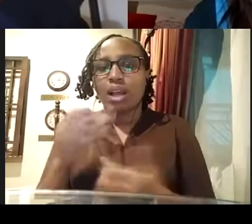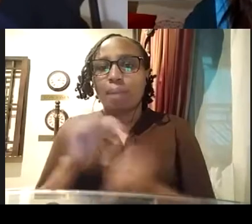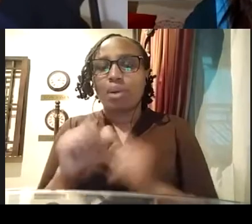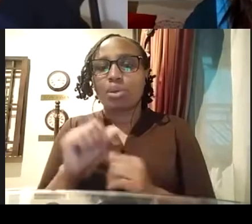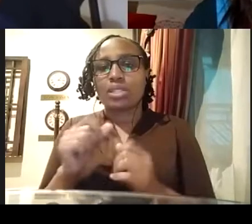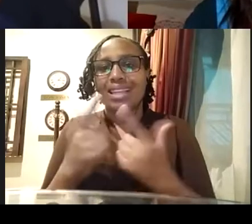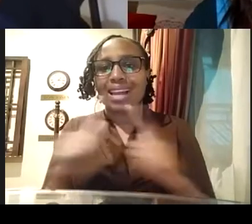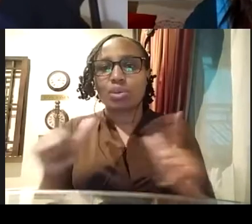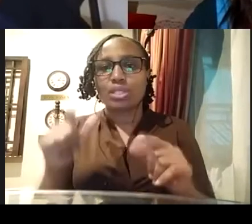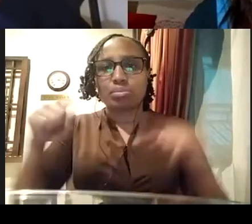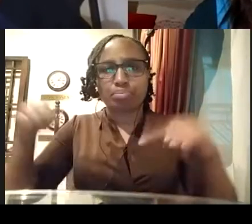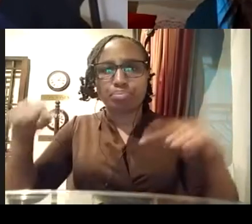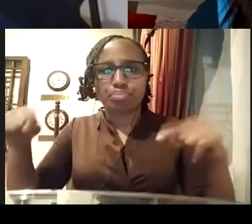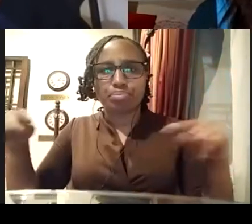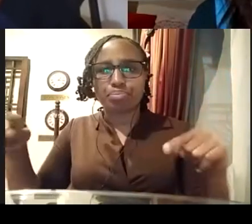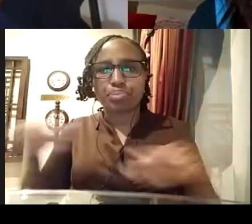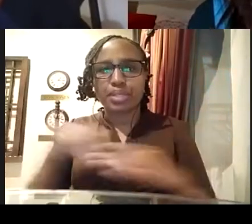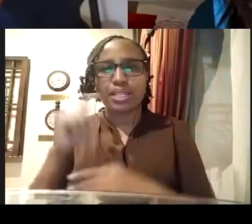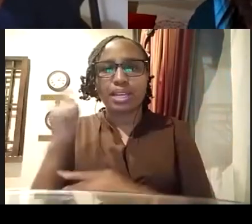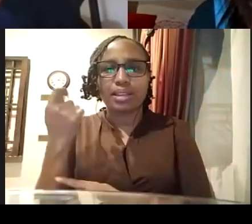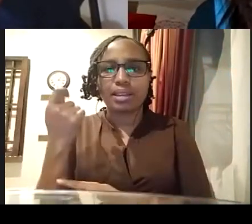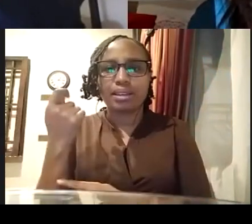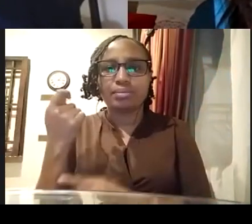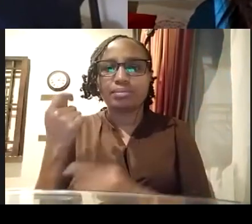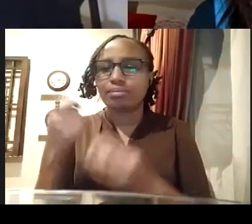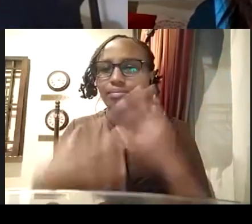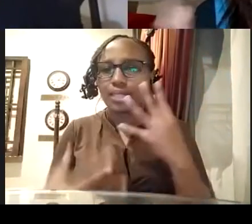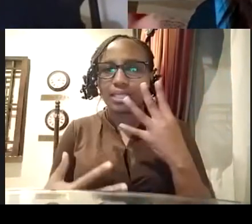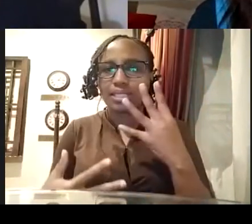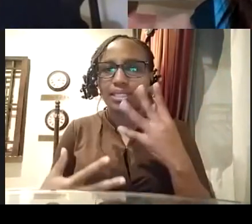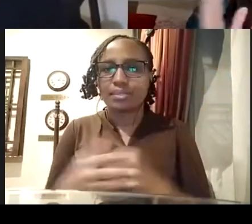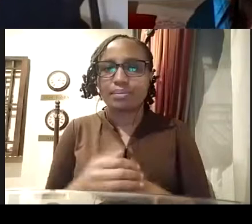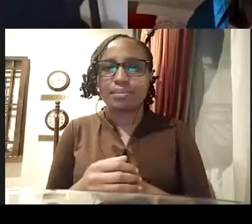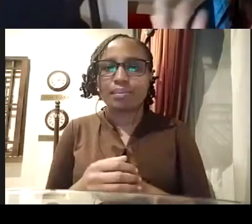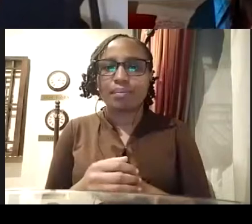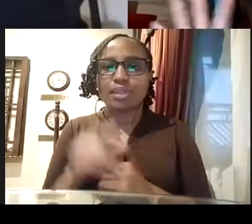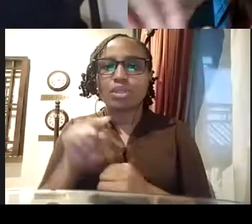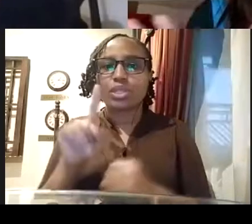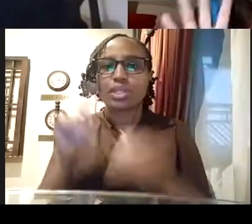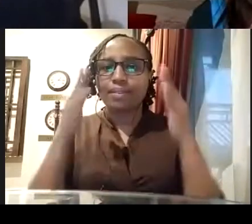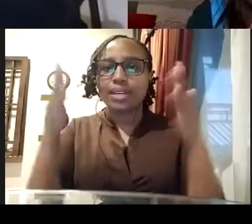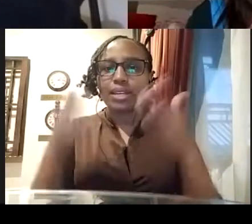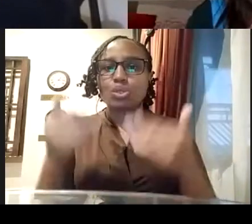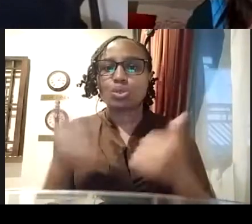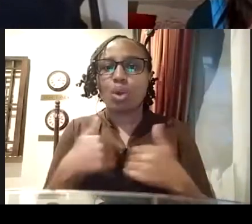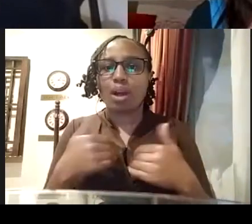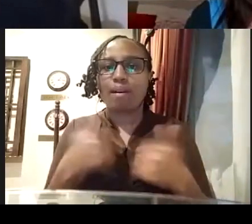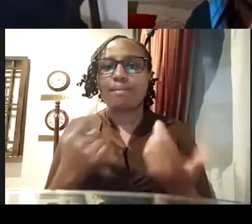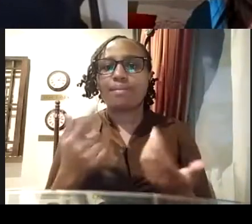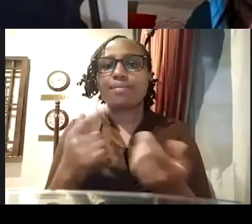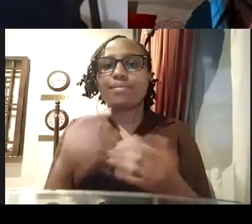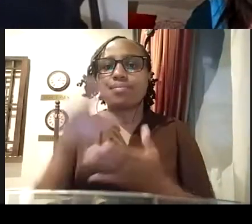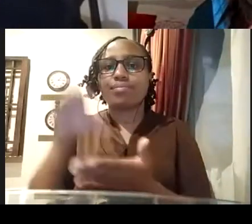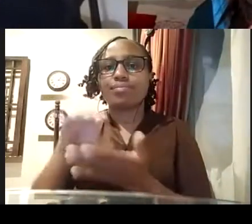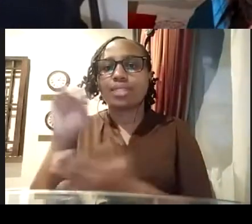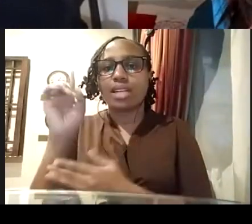Kenya. And language was something that, you know, you were so keen to have like the sights and sounds of Nairobi really captured in the